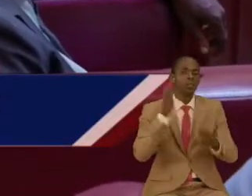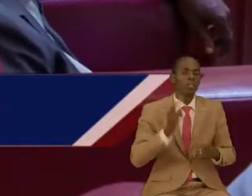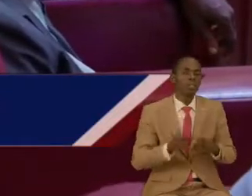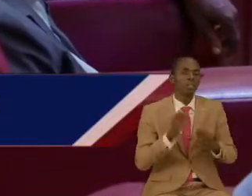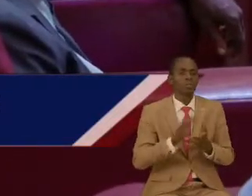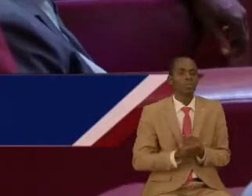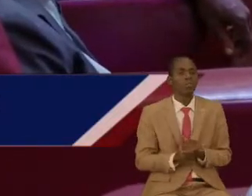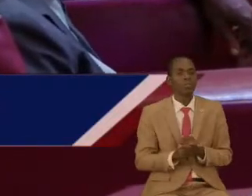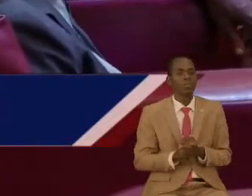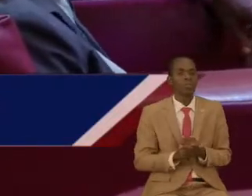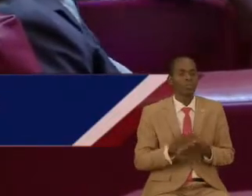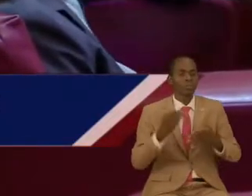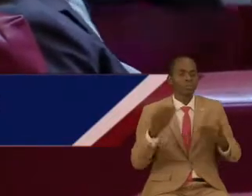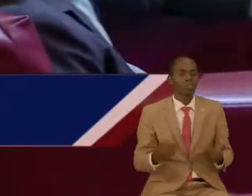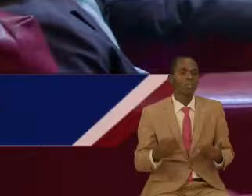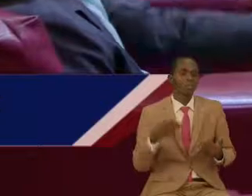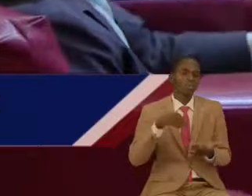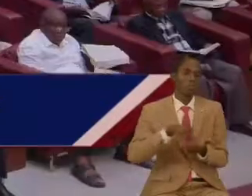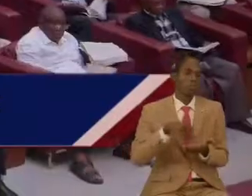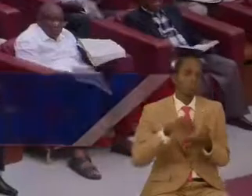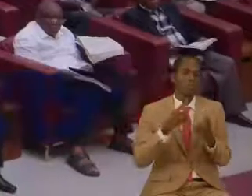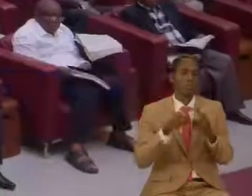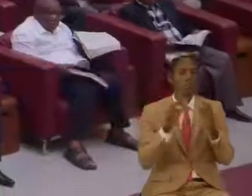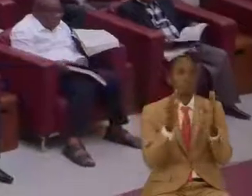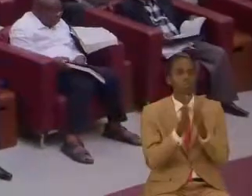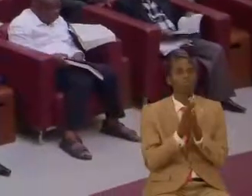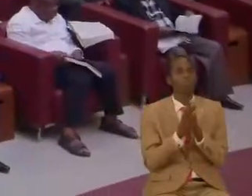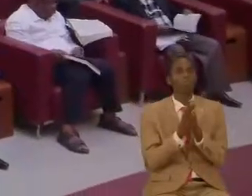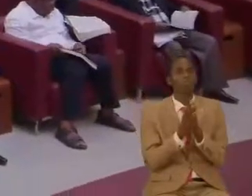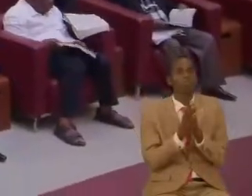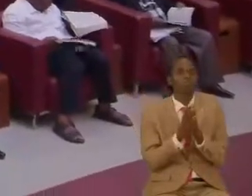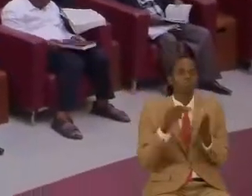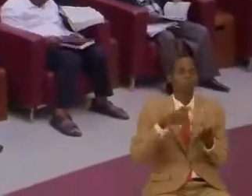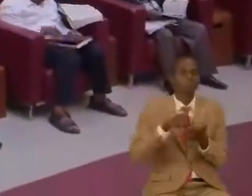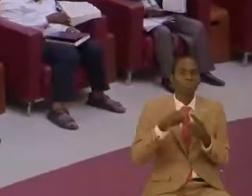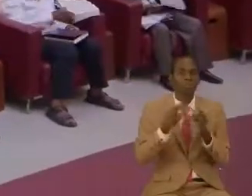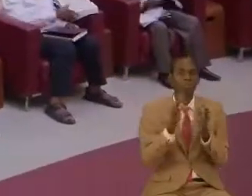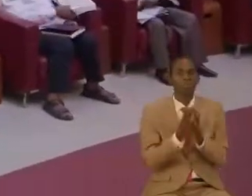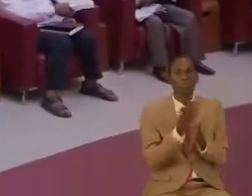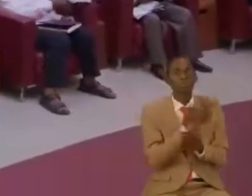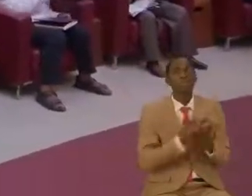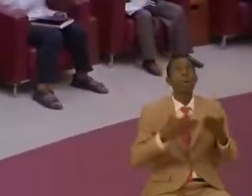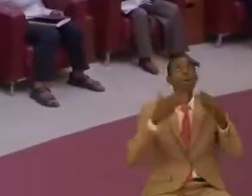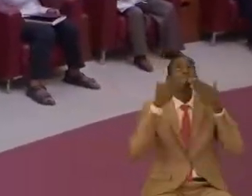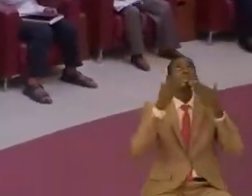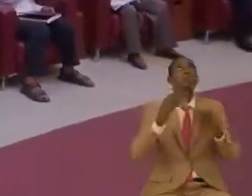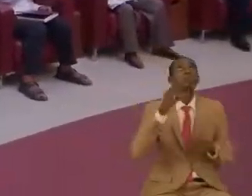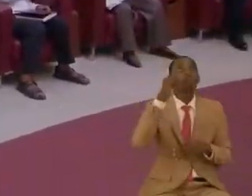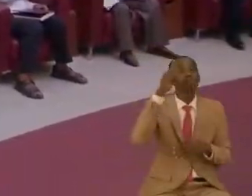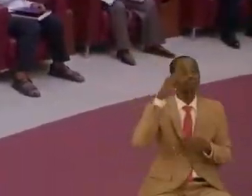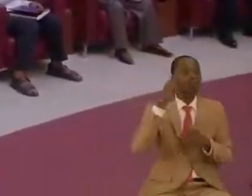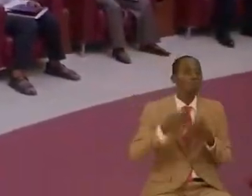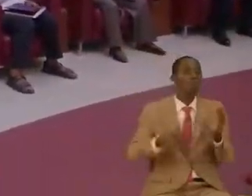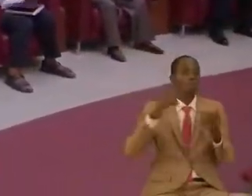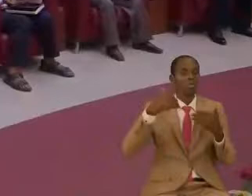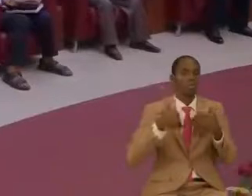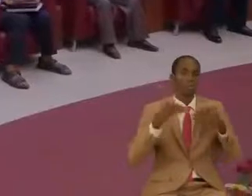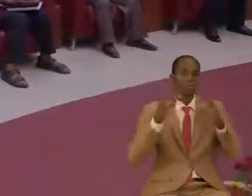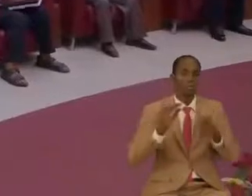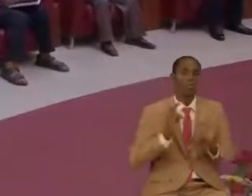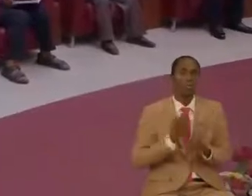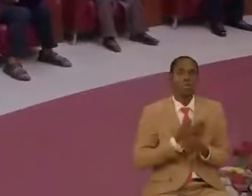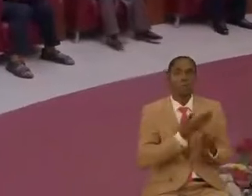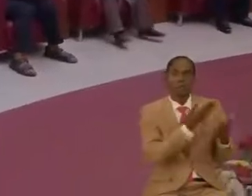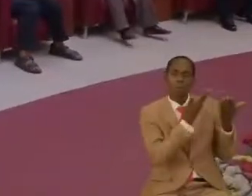name. Let's rise up now and talk to the Lord in prayer and thank him for what he has taught us, and bring everything back